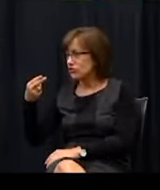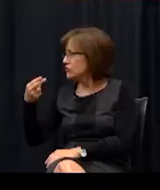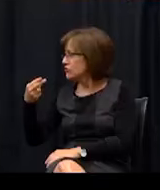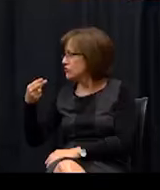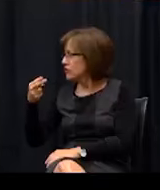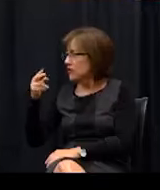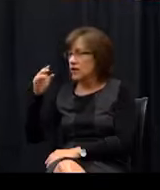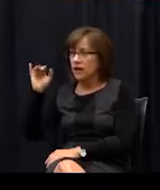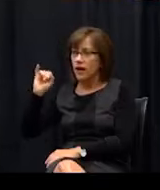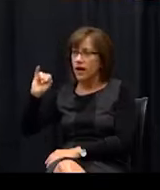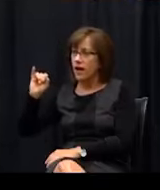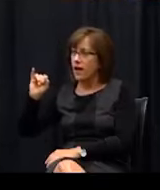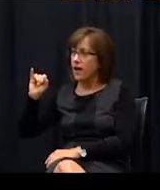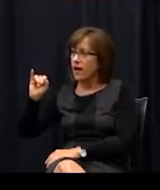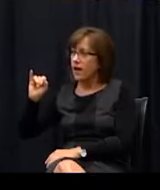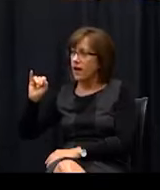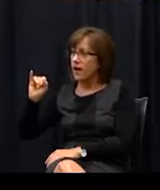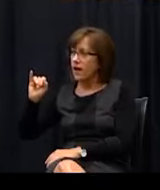this?